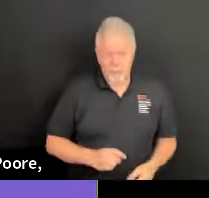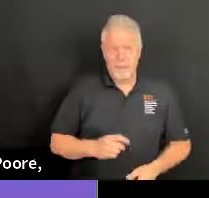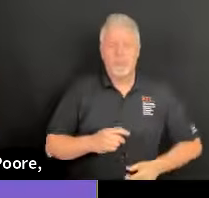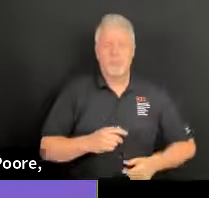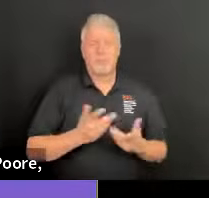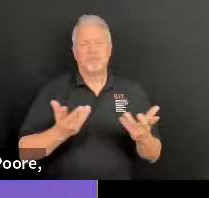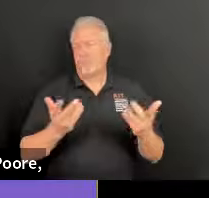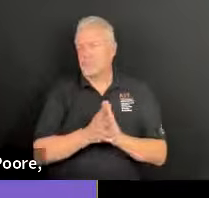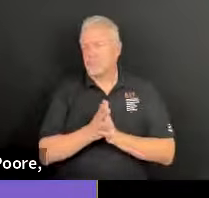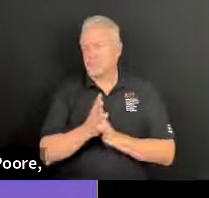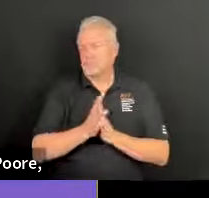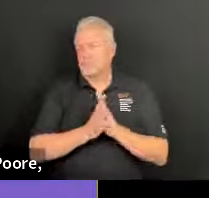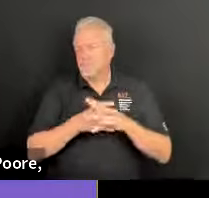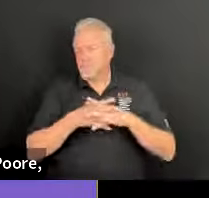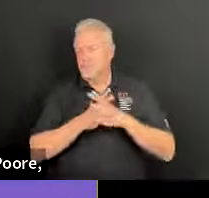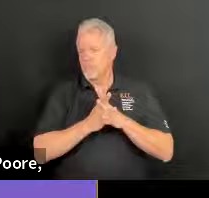All right.